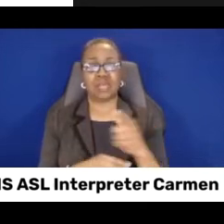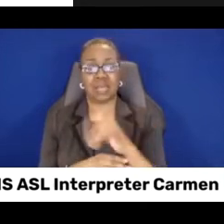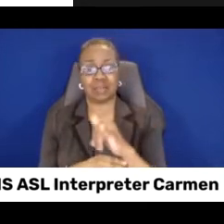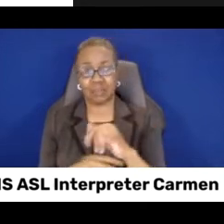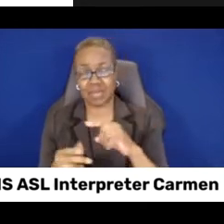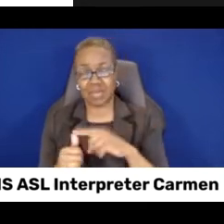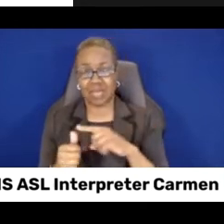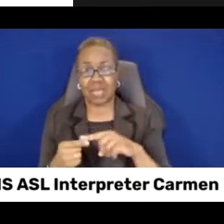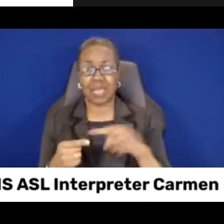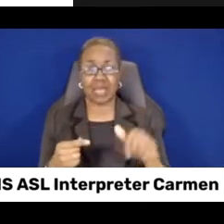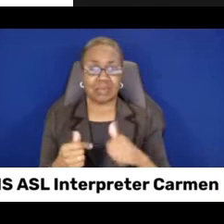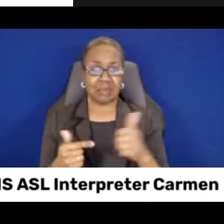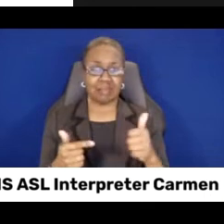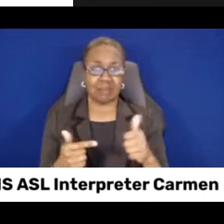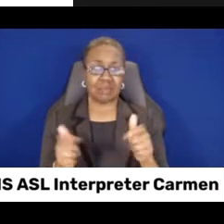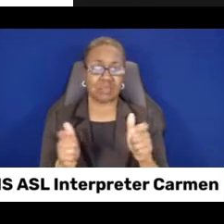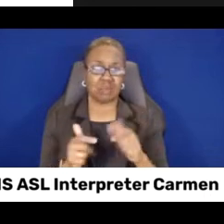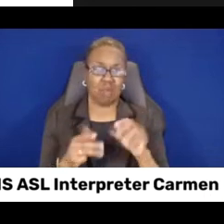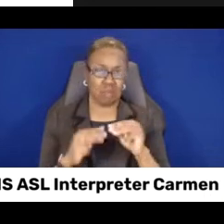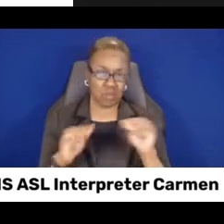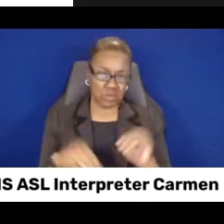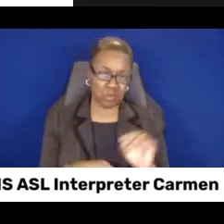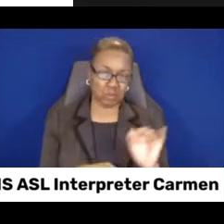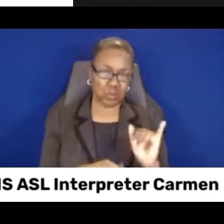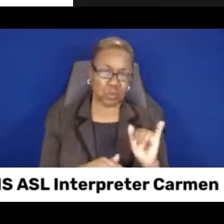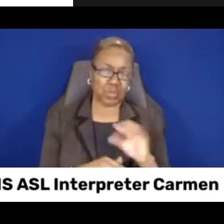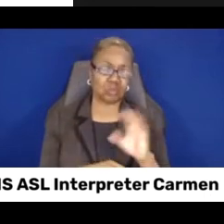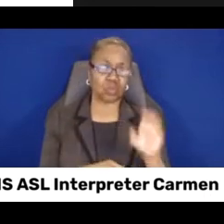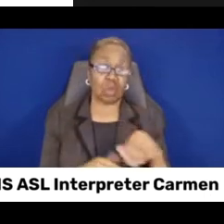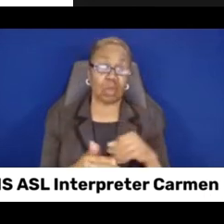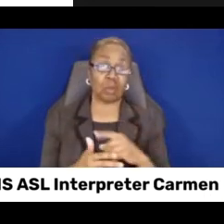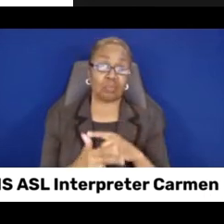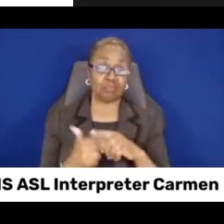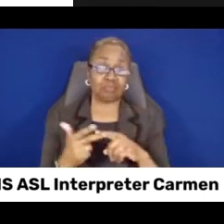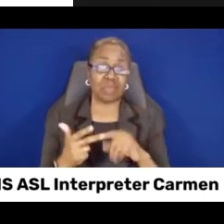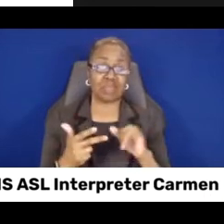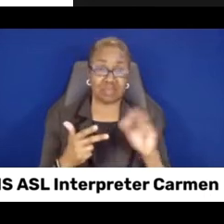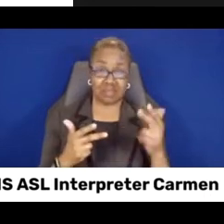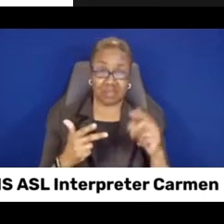another small museum in Chicago. So